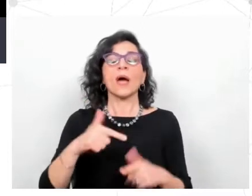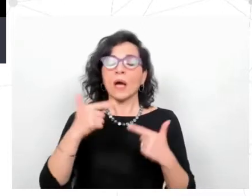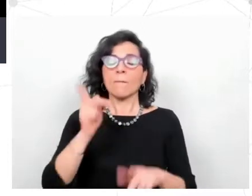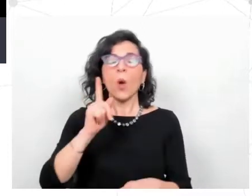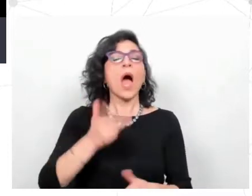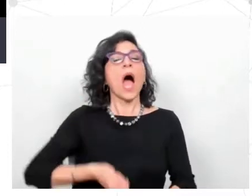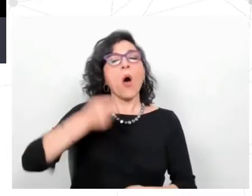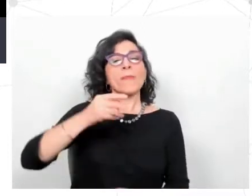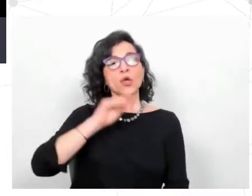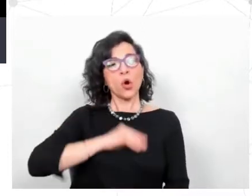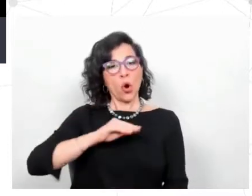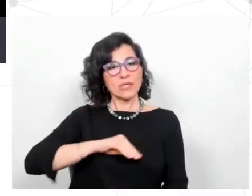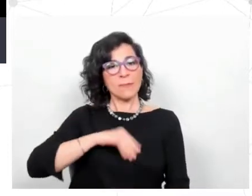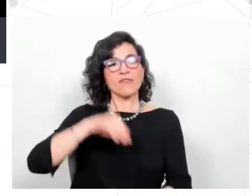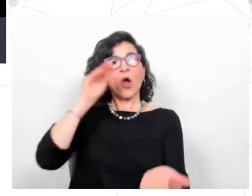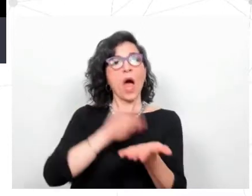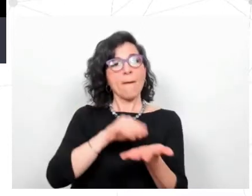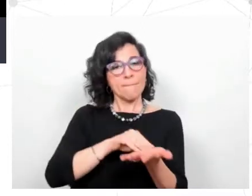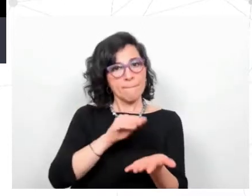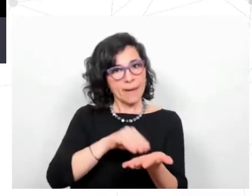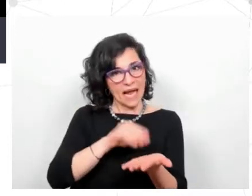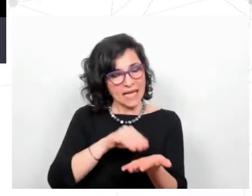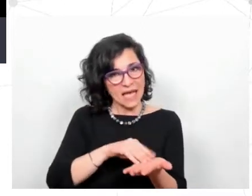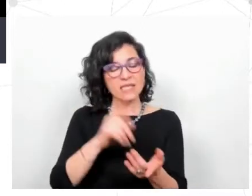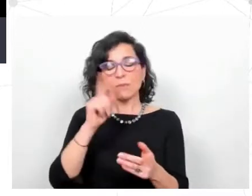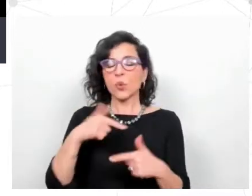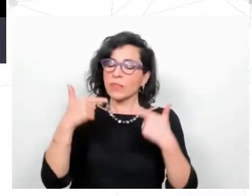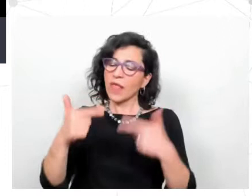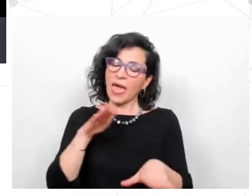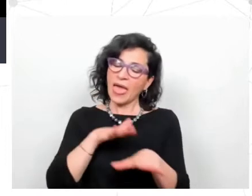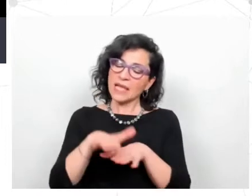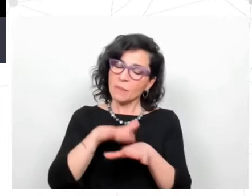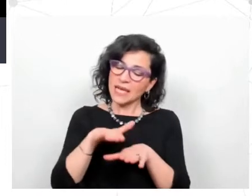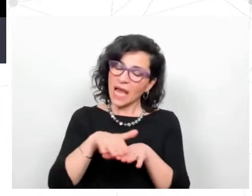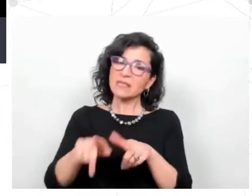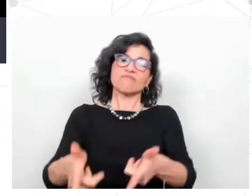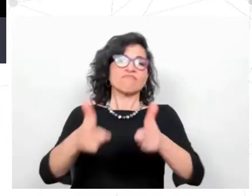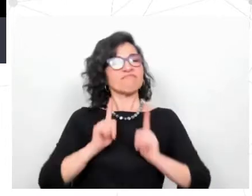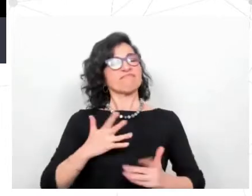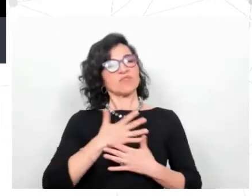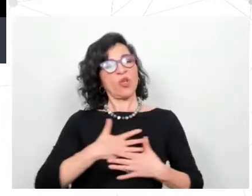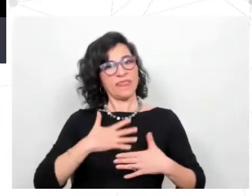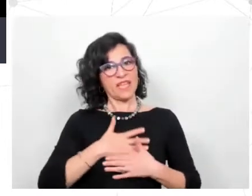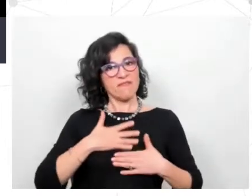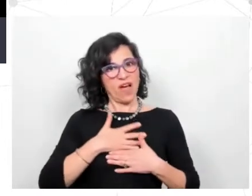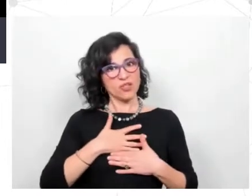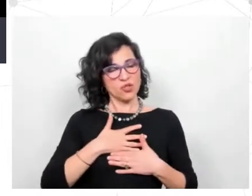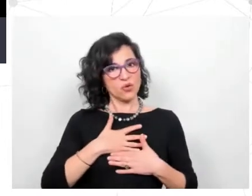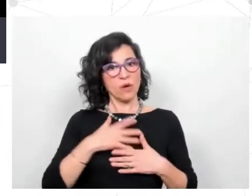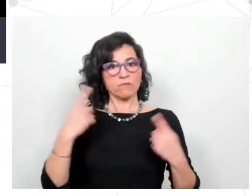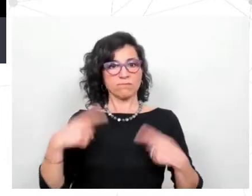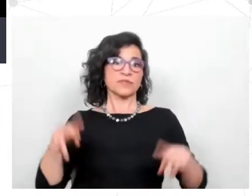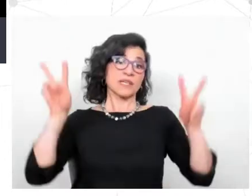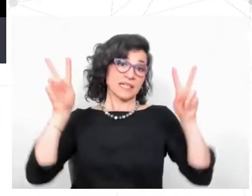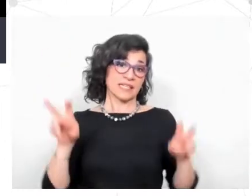this will make you a better navigator, and we sincerely believe that very, very deeply. Over the course of this